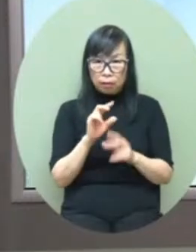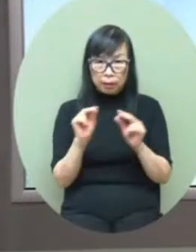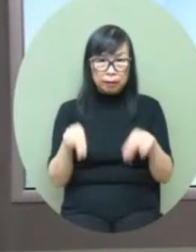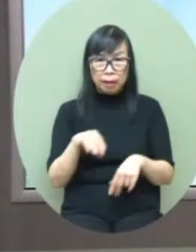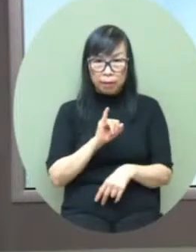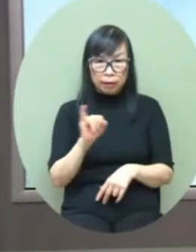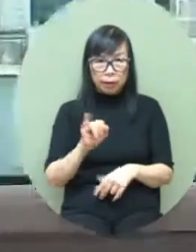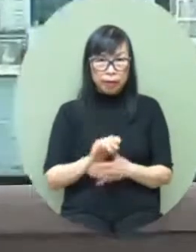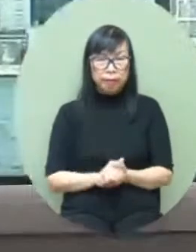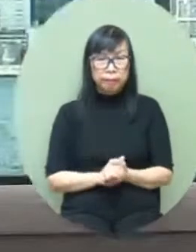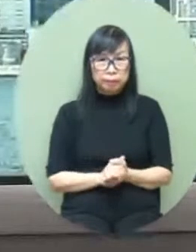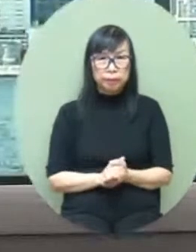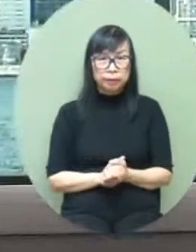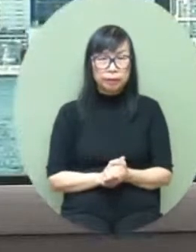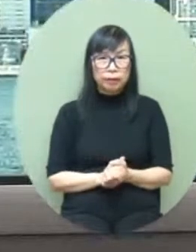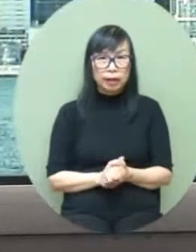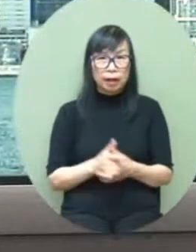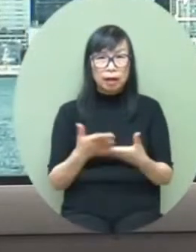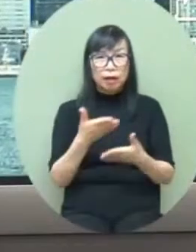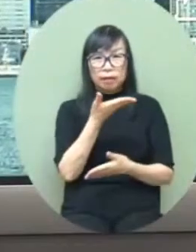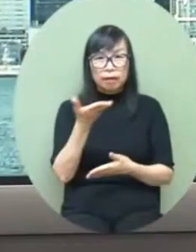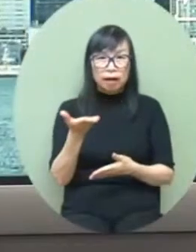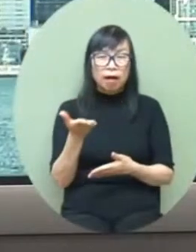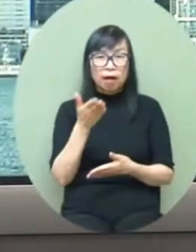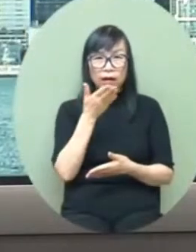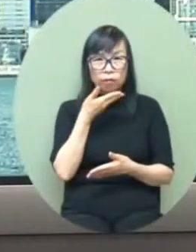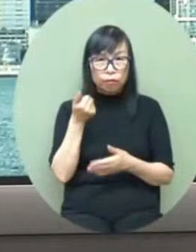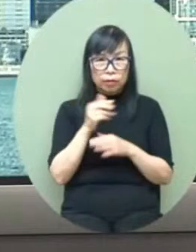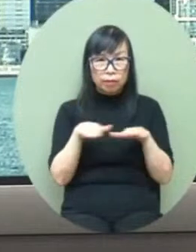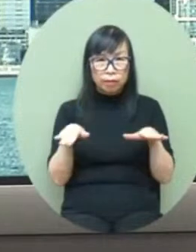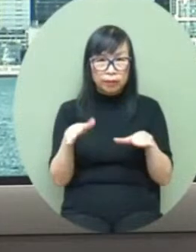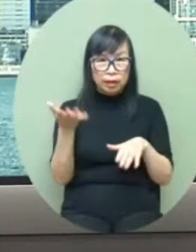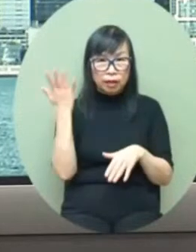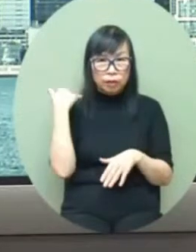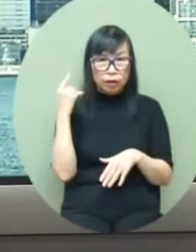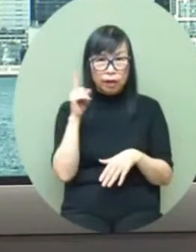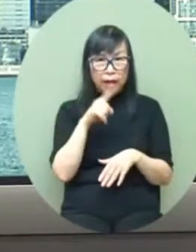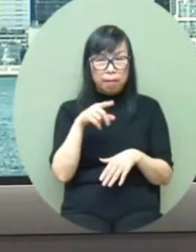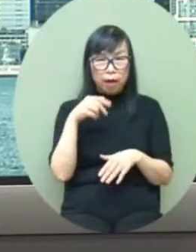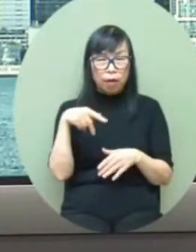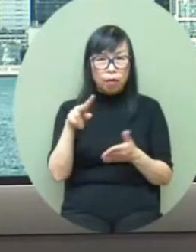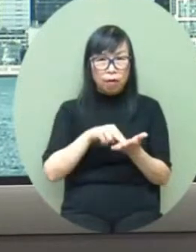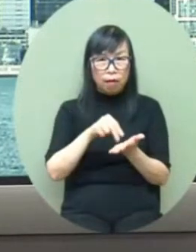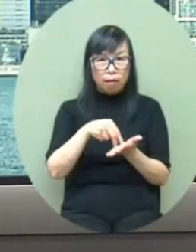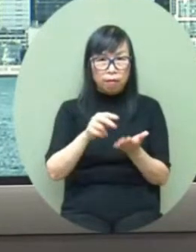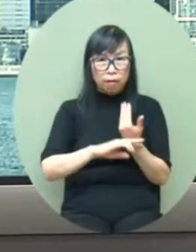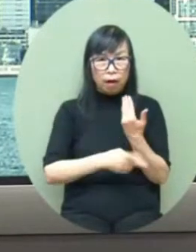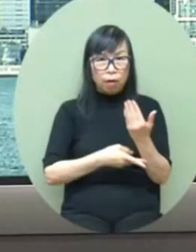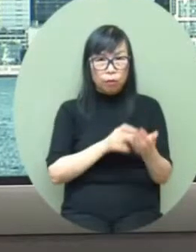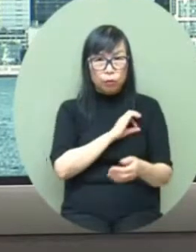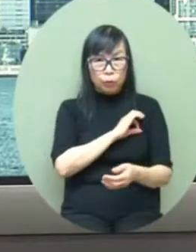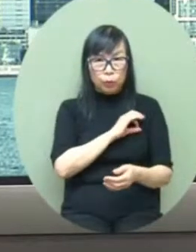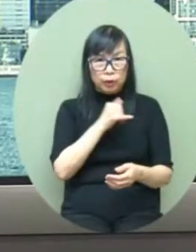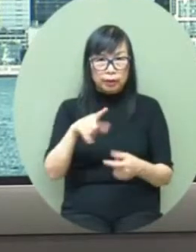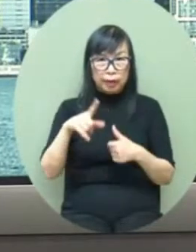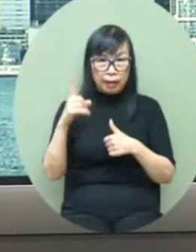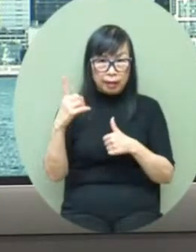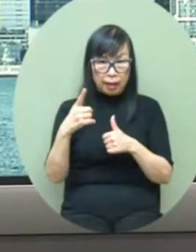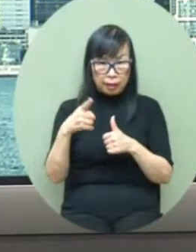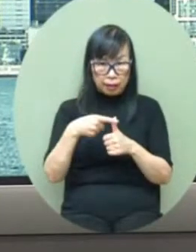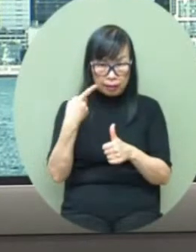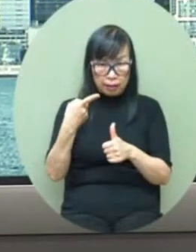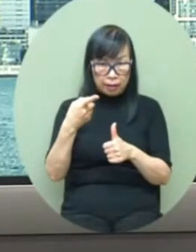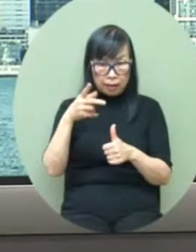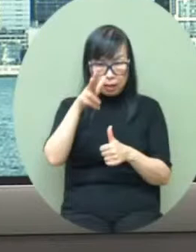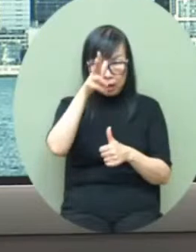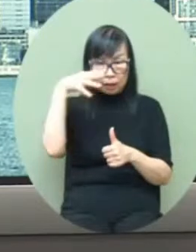than 2 questions. The floor's open for the CEO to make his opening remark. Good morning. Last week, I